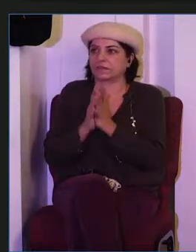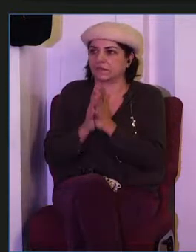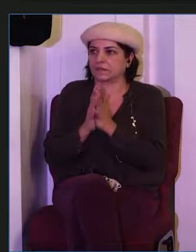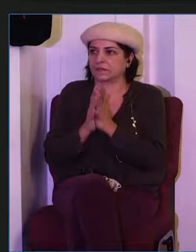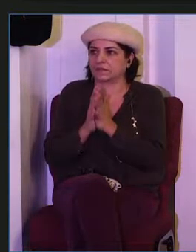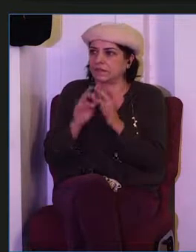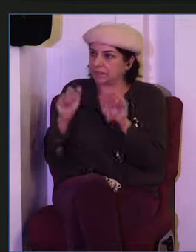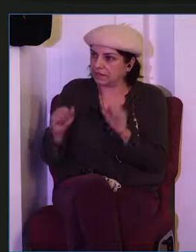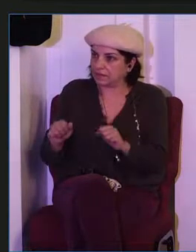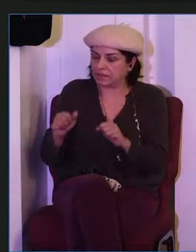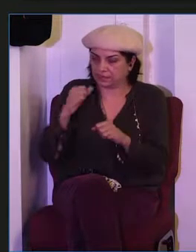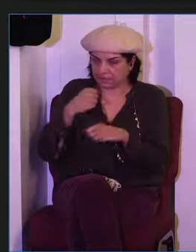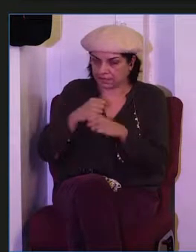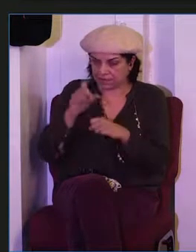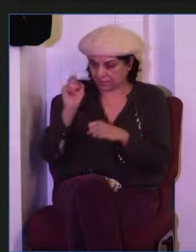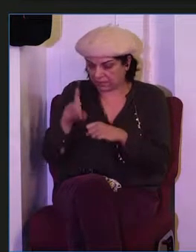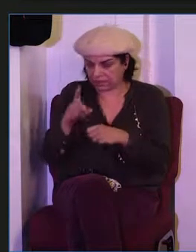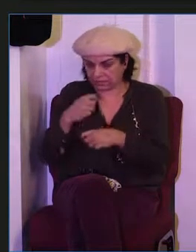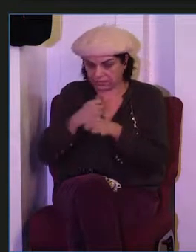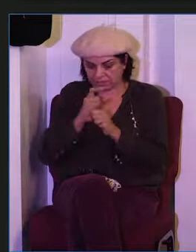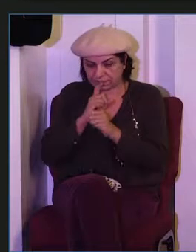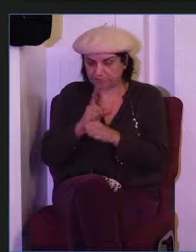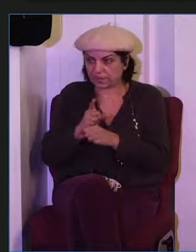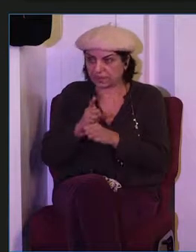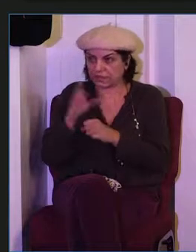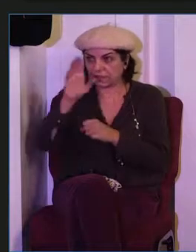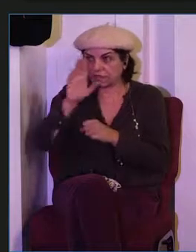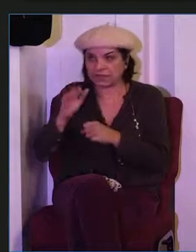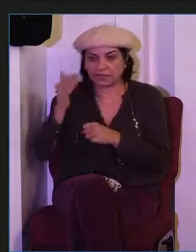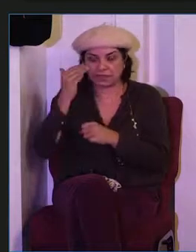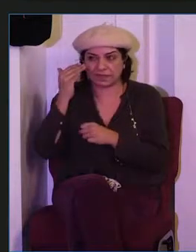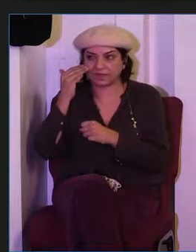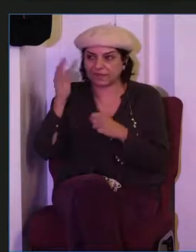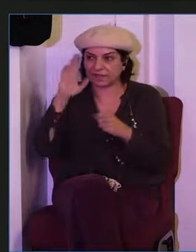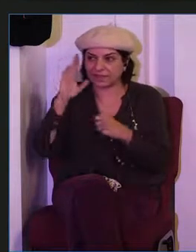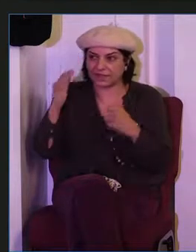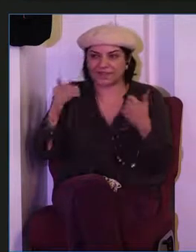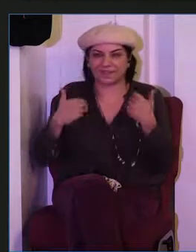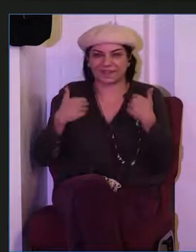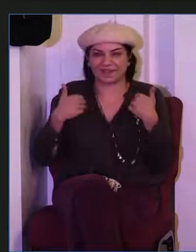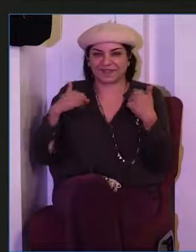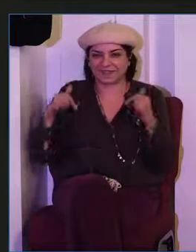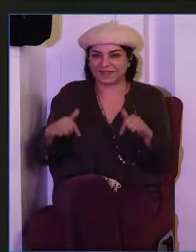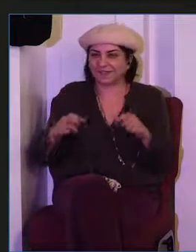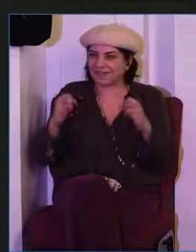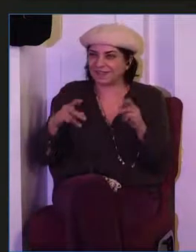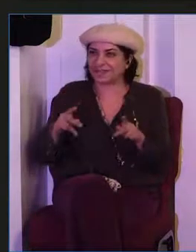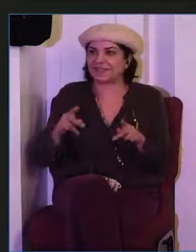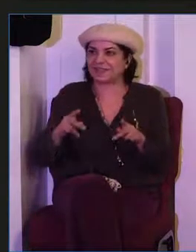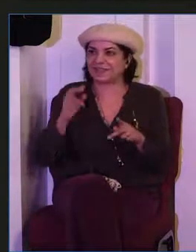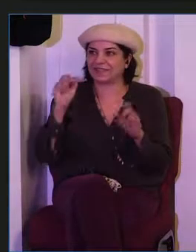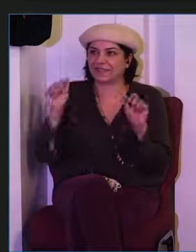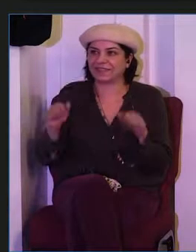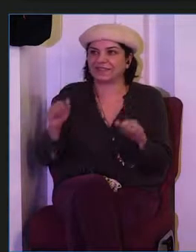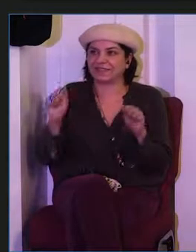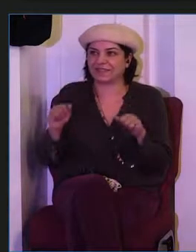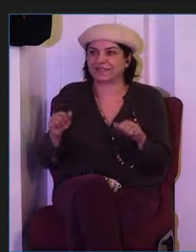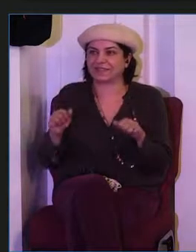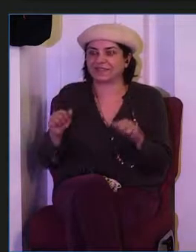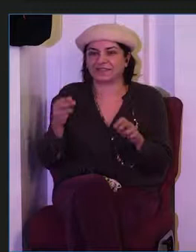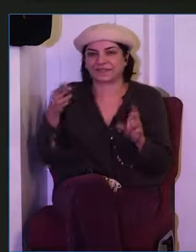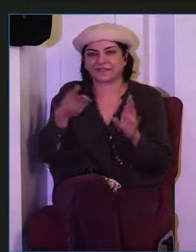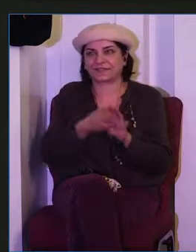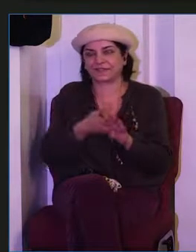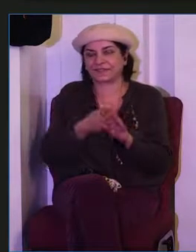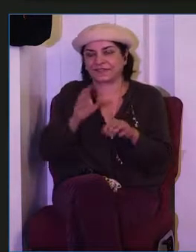I can make sure that you get to say, I never knew I would get this opportunity. I'm so excited to be able to take it, because I think we